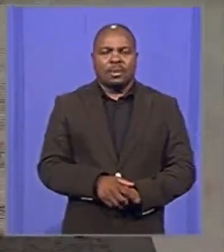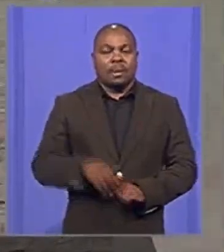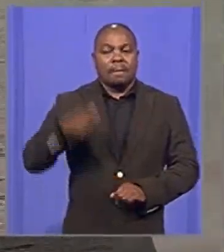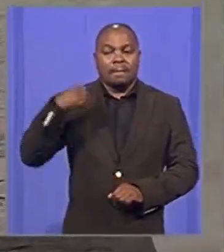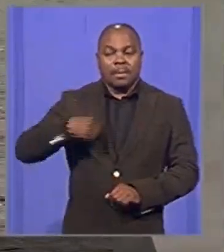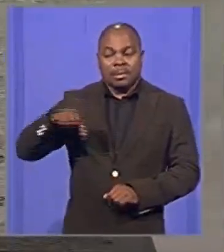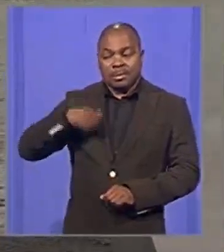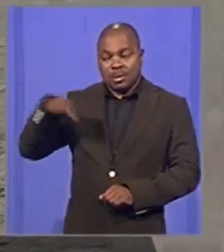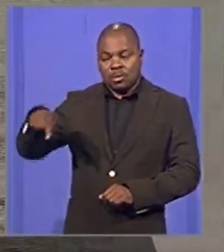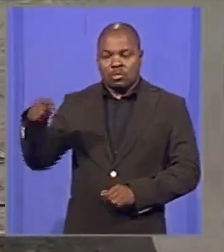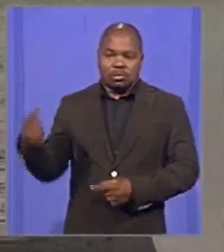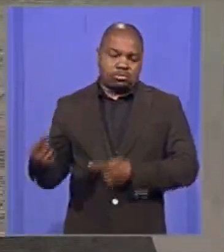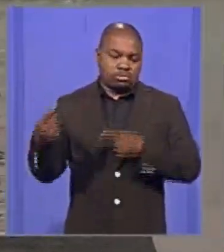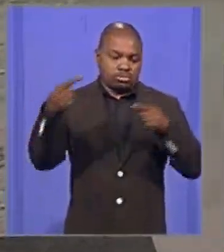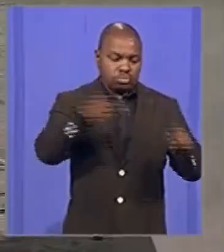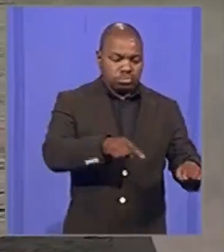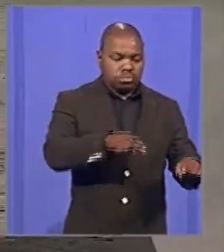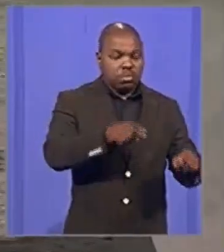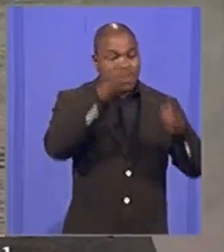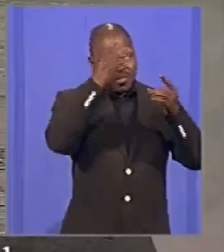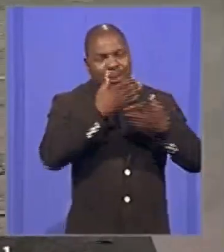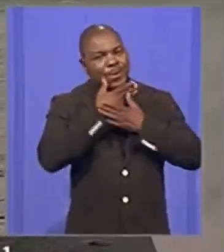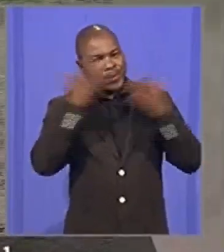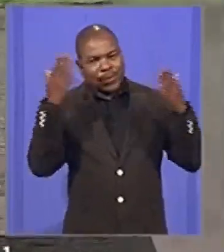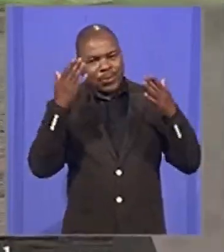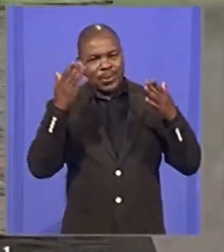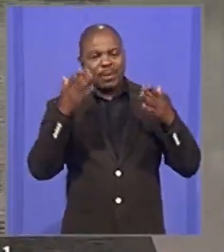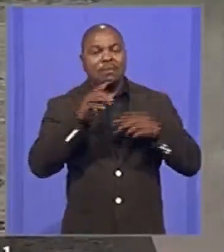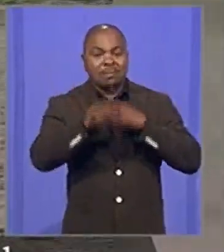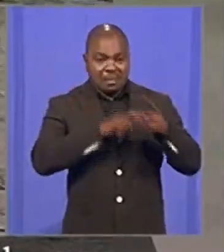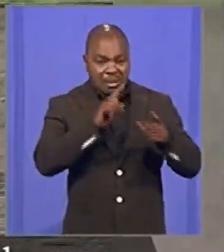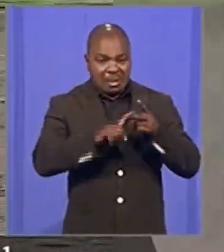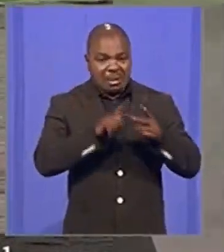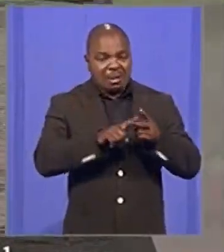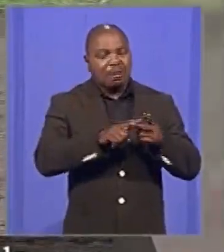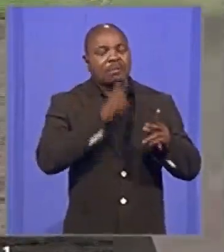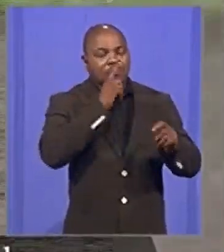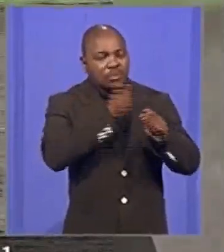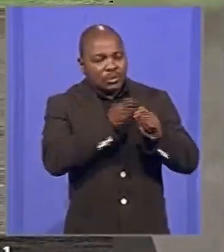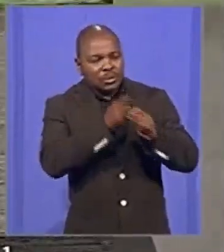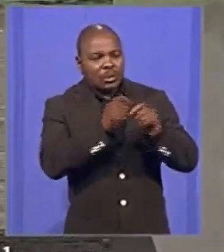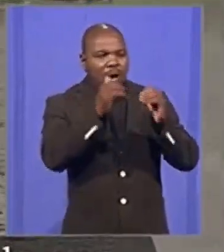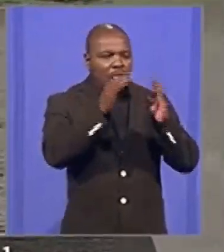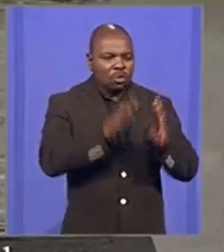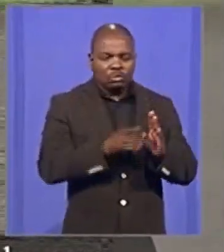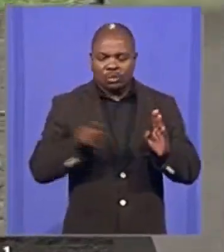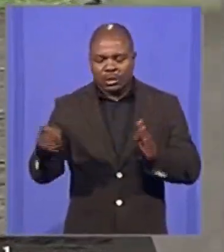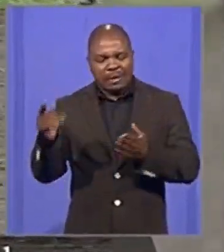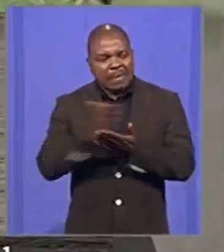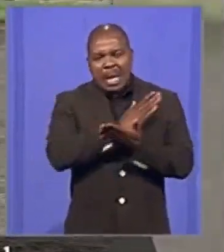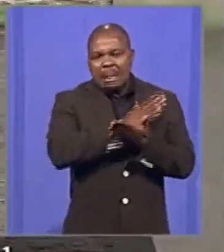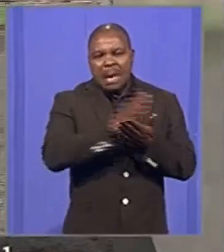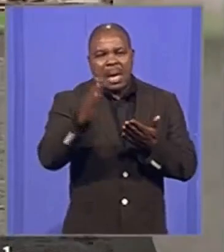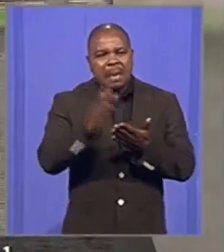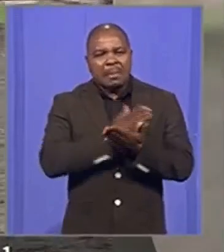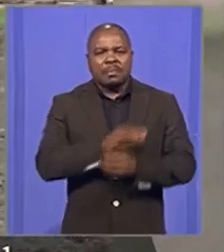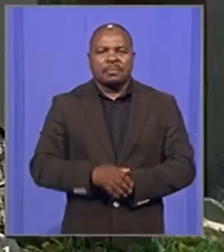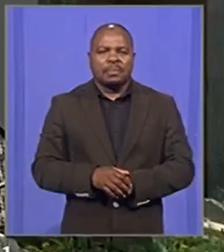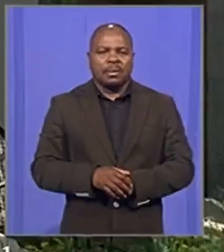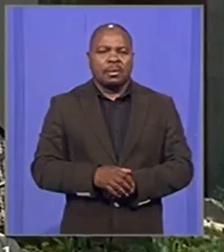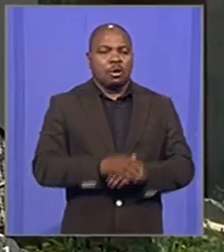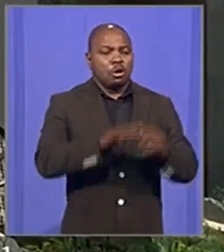Mmasepala o ne wa etela lefelo leno ntle le kitsiso. Morago ga mo mekhukhu le matlo a ne a thubiwa. Baagi ba re seno